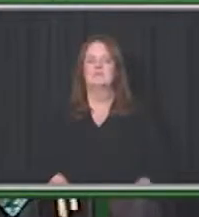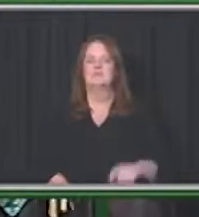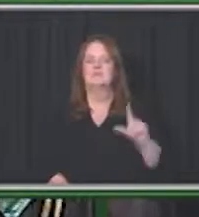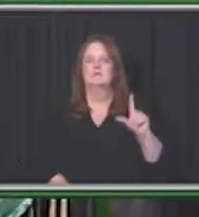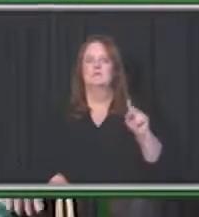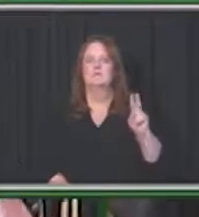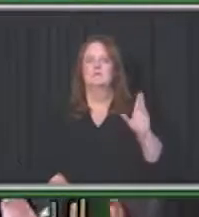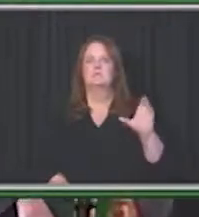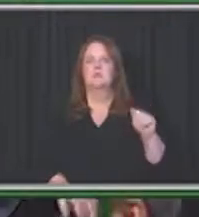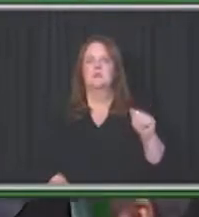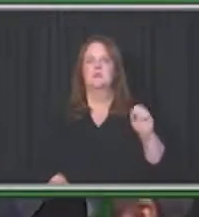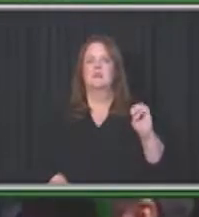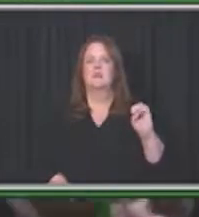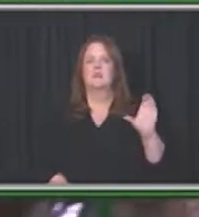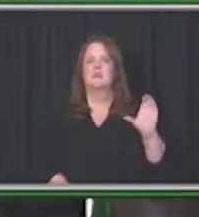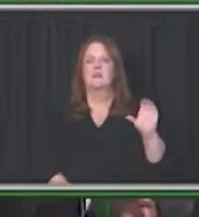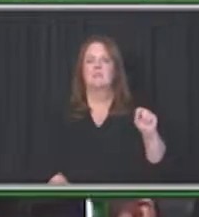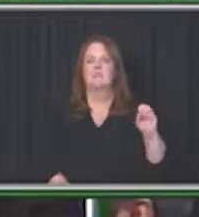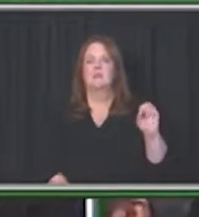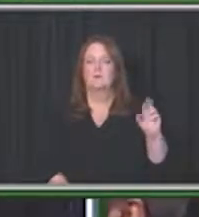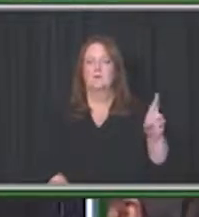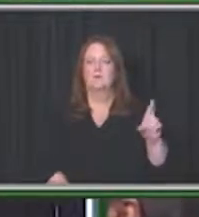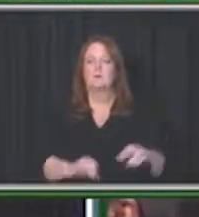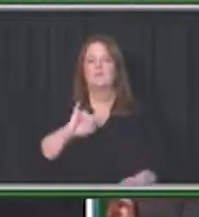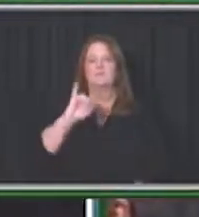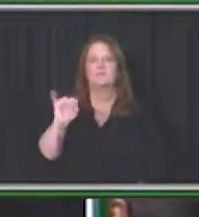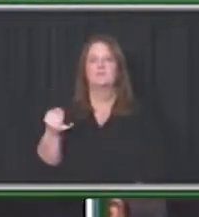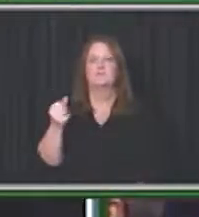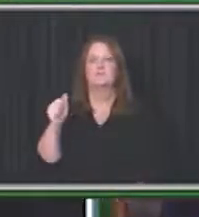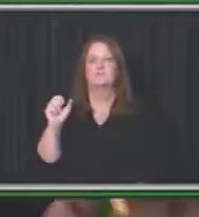Lucia Escobar. Jasmine Harrison.